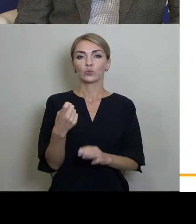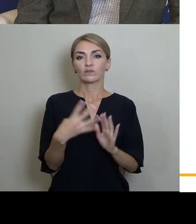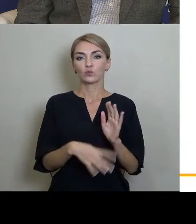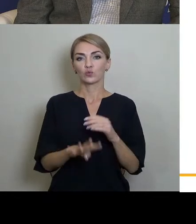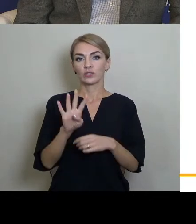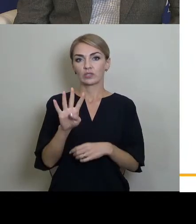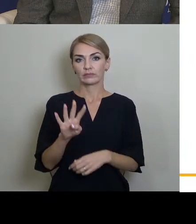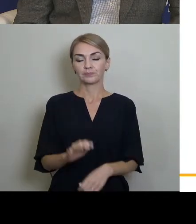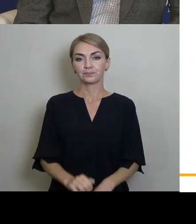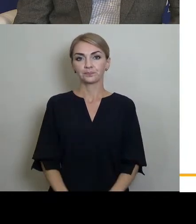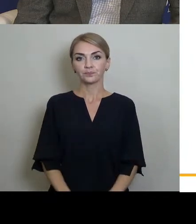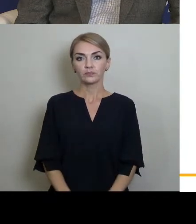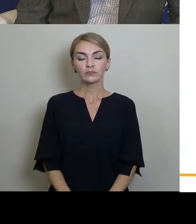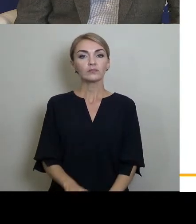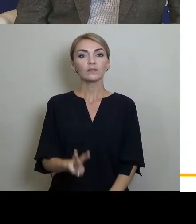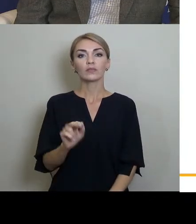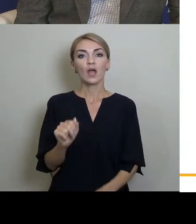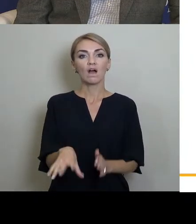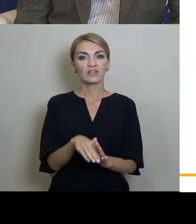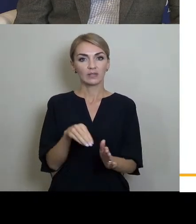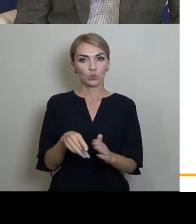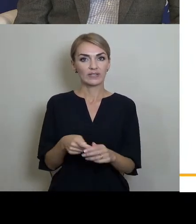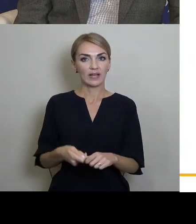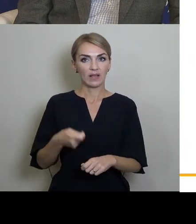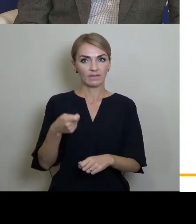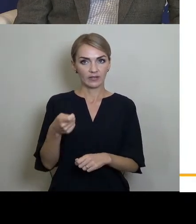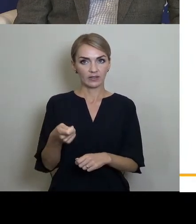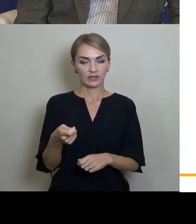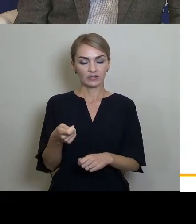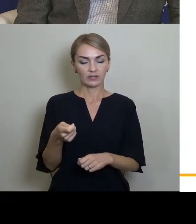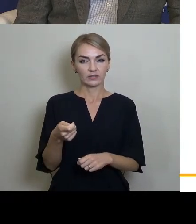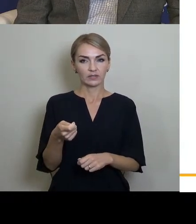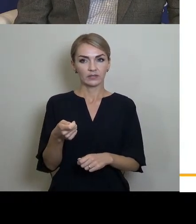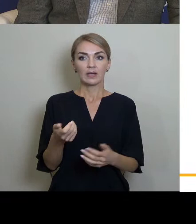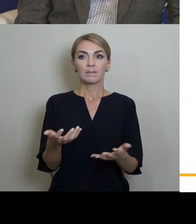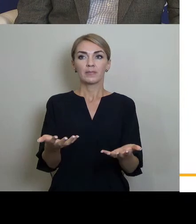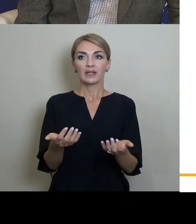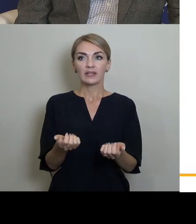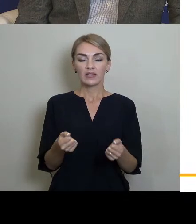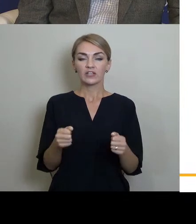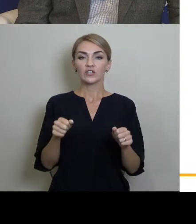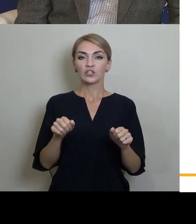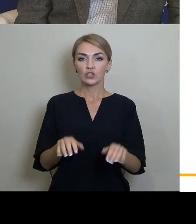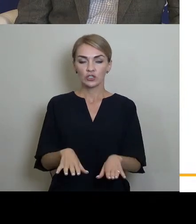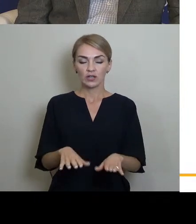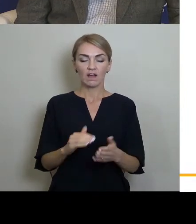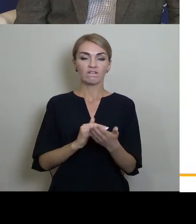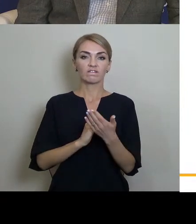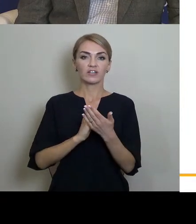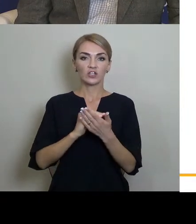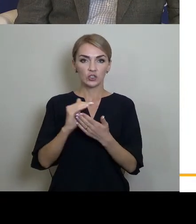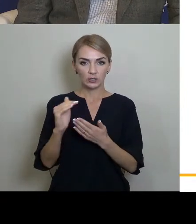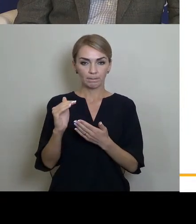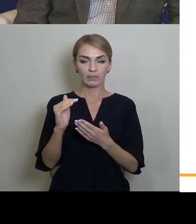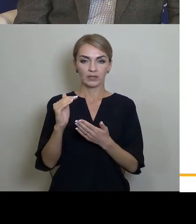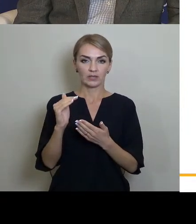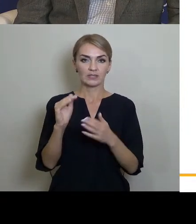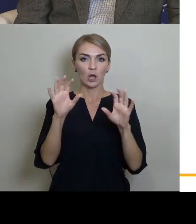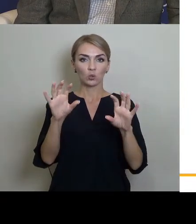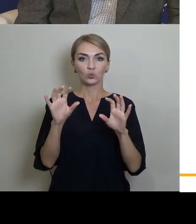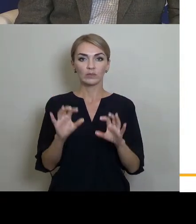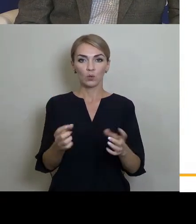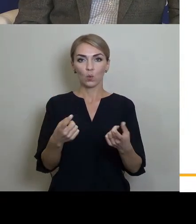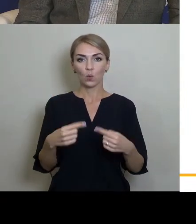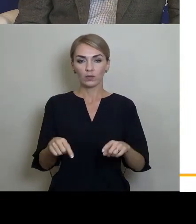145, 194 parties have been registered, and they decided to participate in